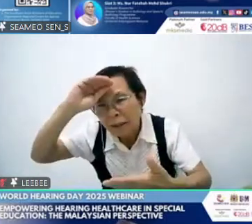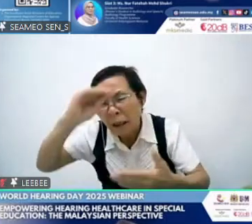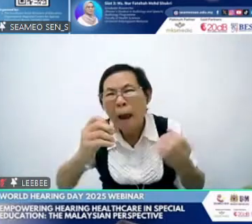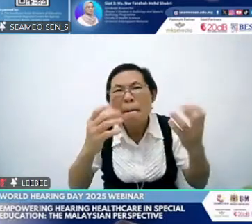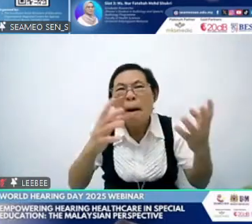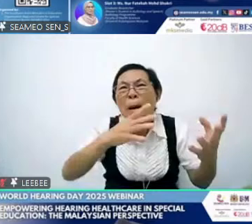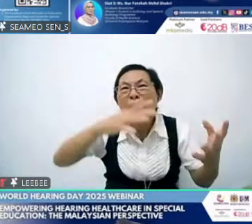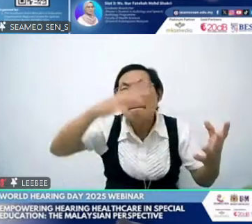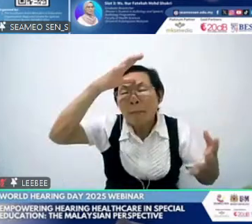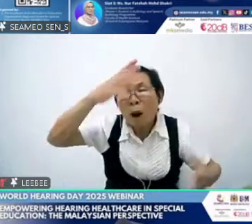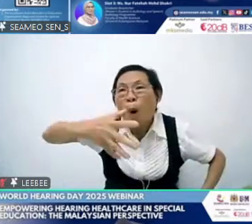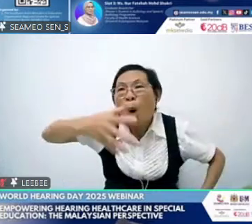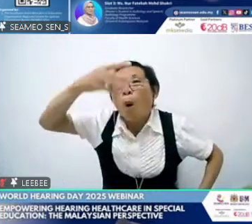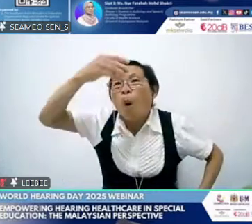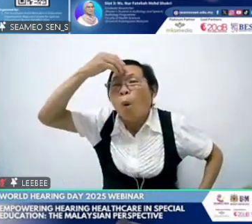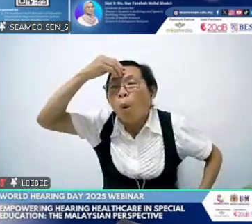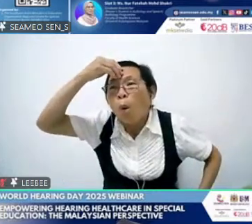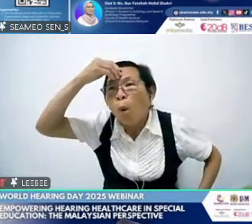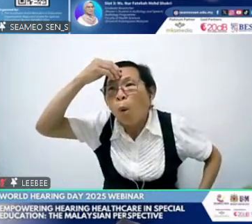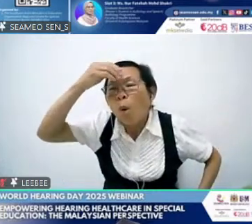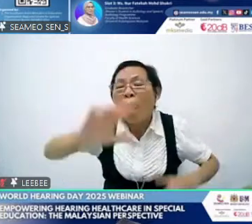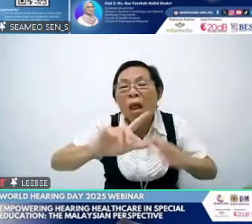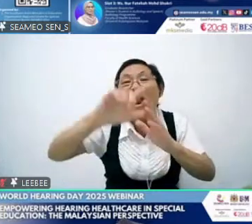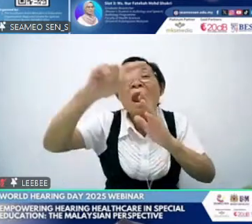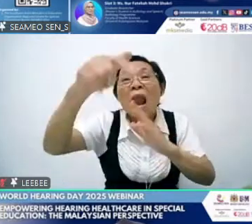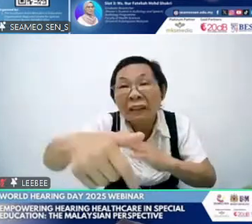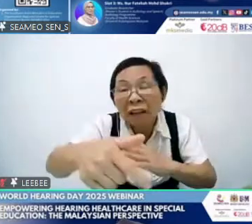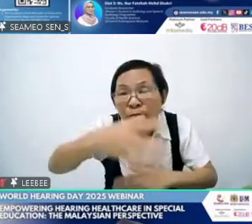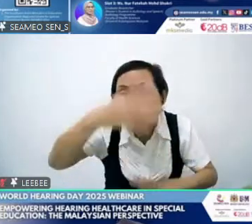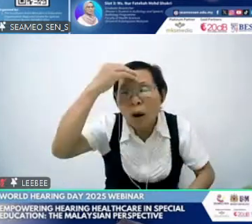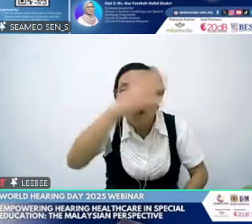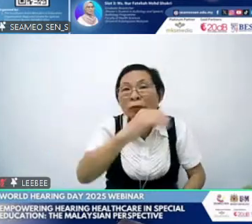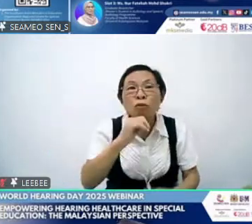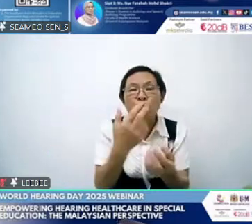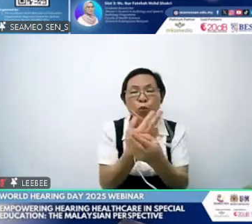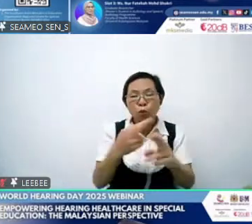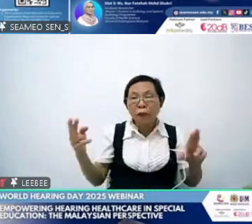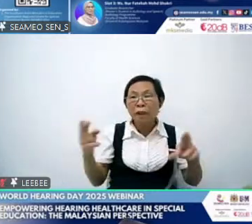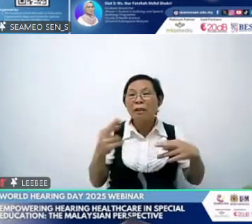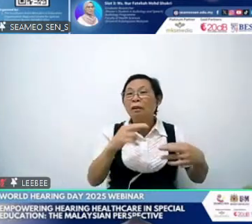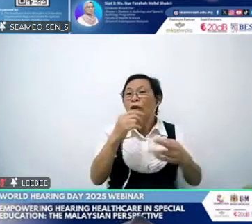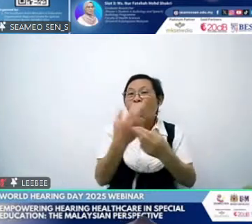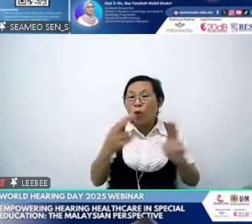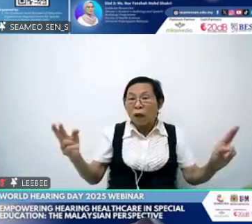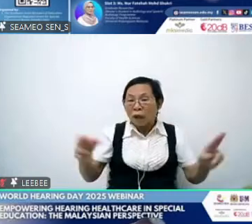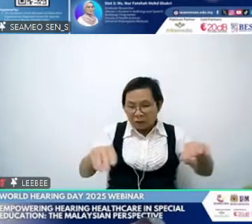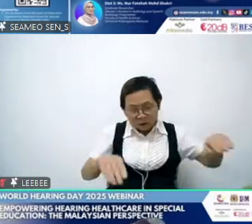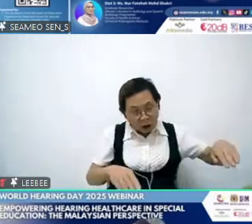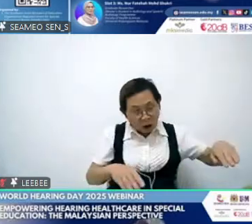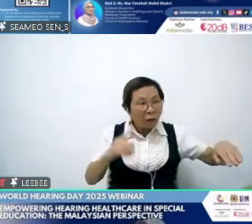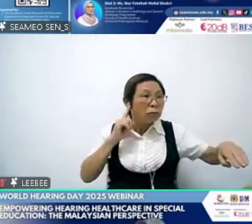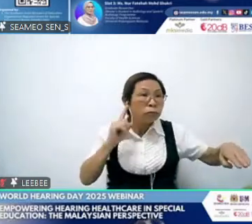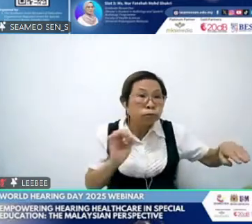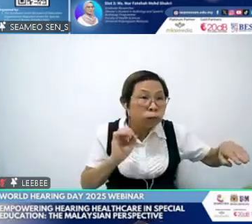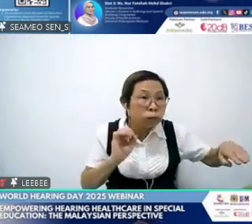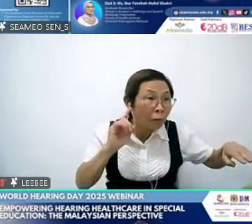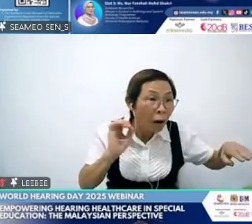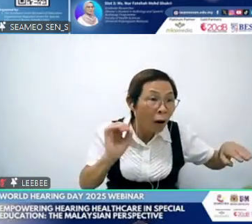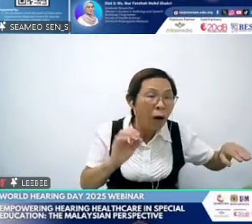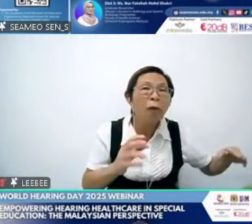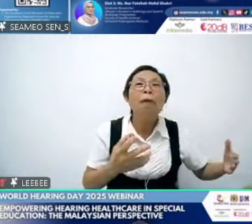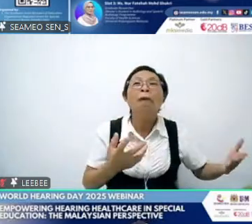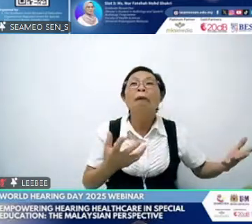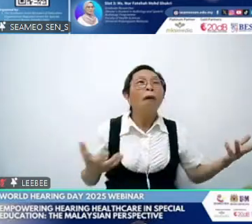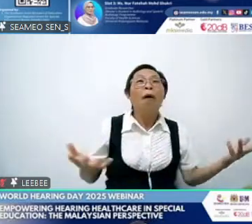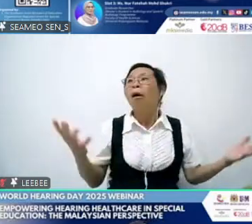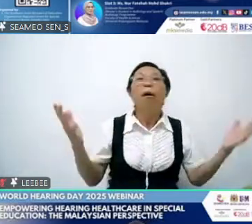discover the issue later and may feel unprepared to manage their child's hearing loss effectively.